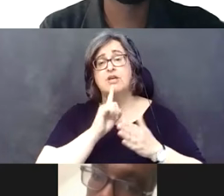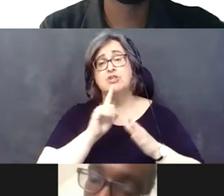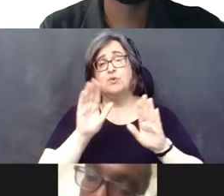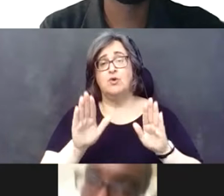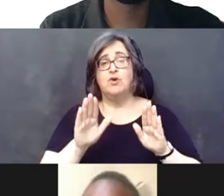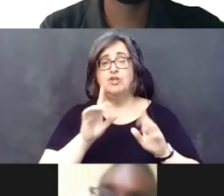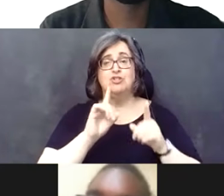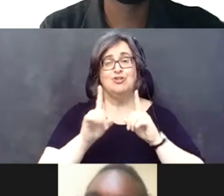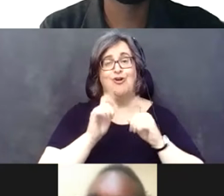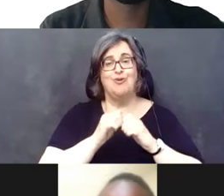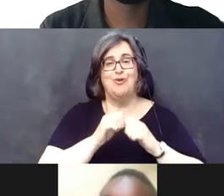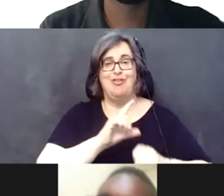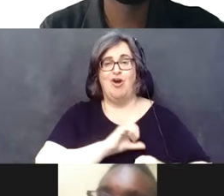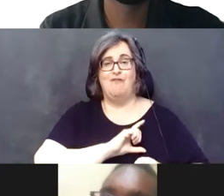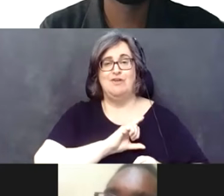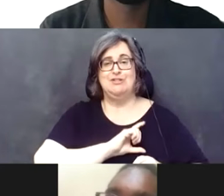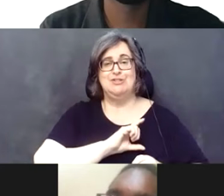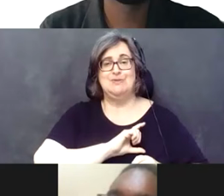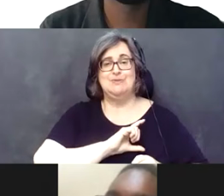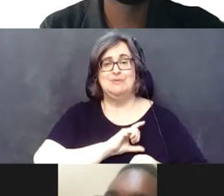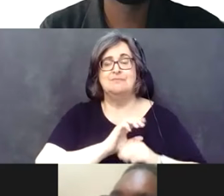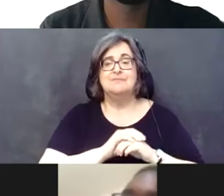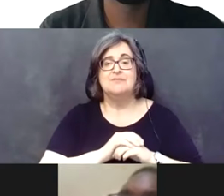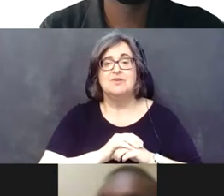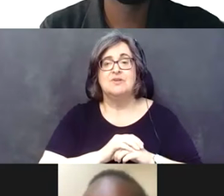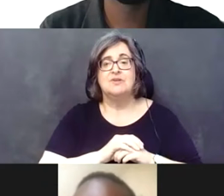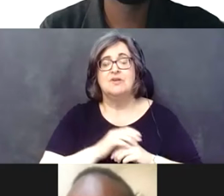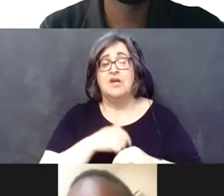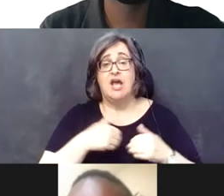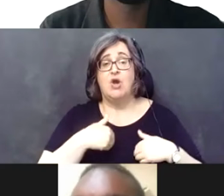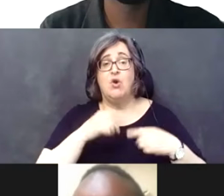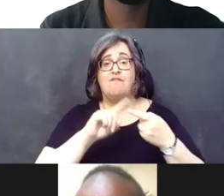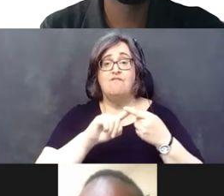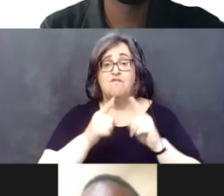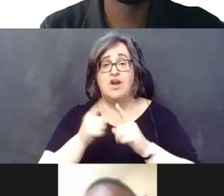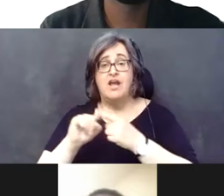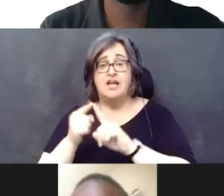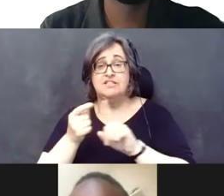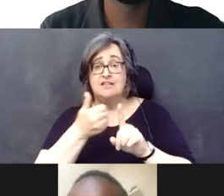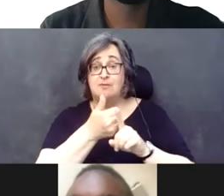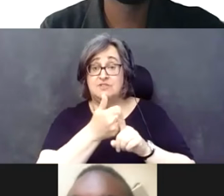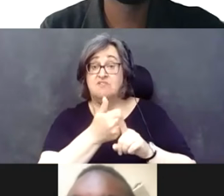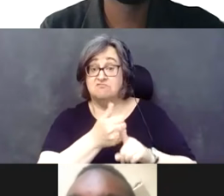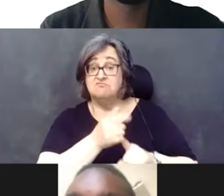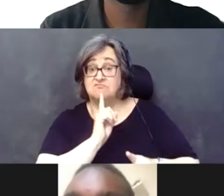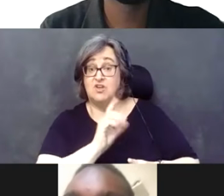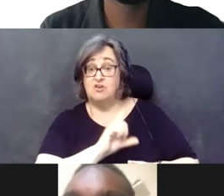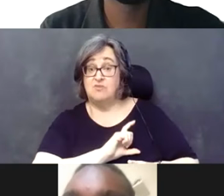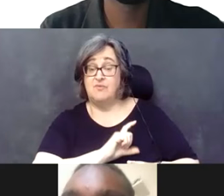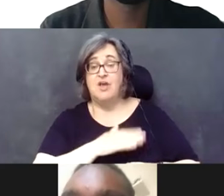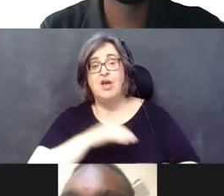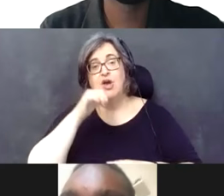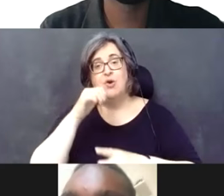talk to officers. And I have friends that are police officers. My sister was